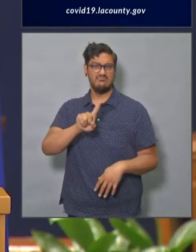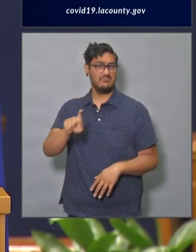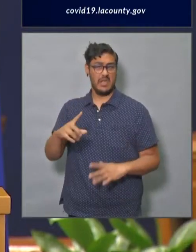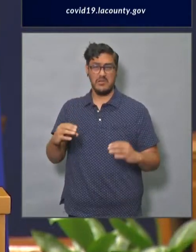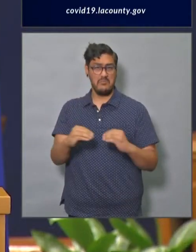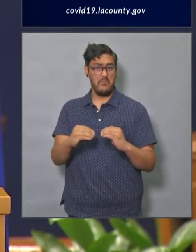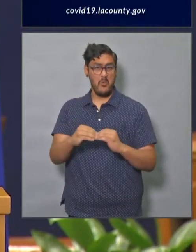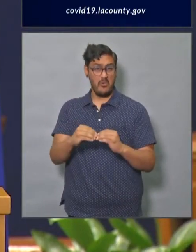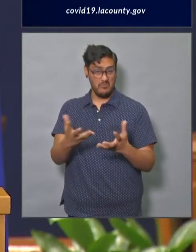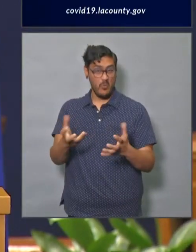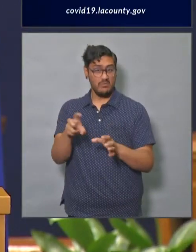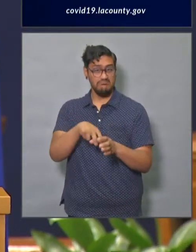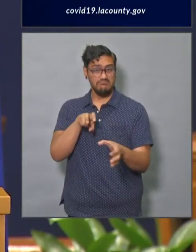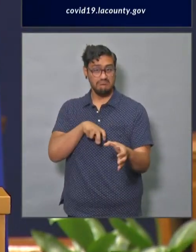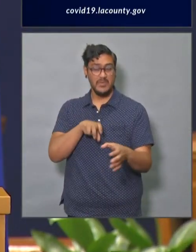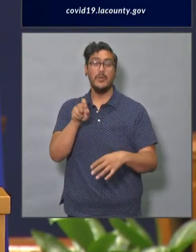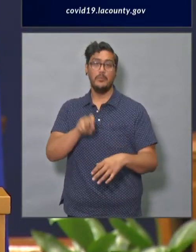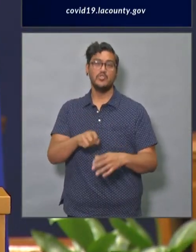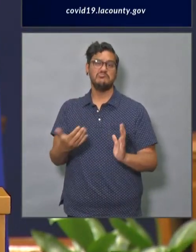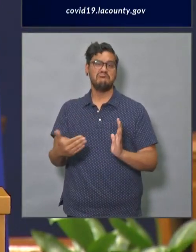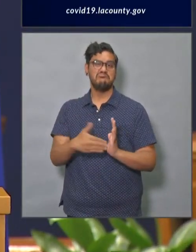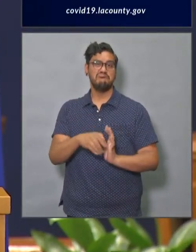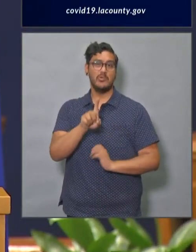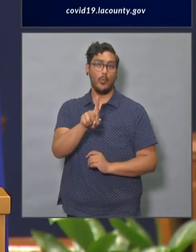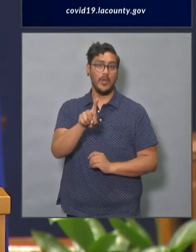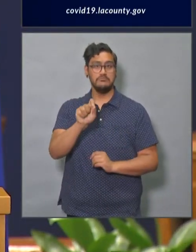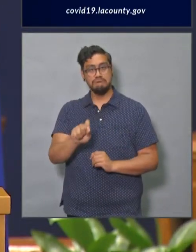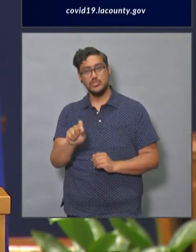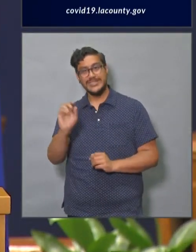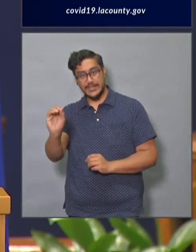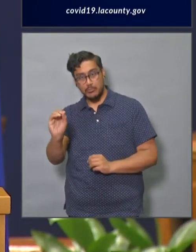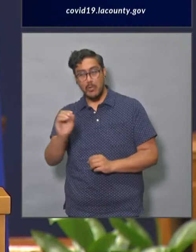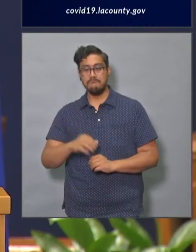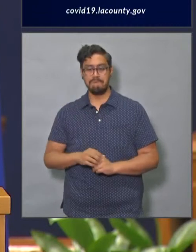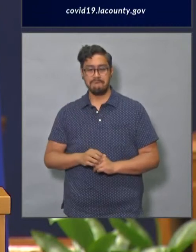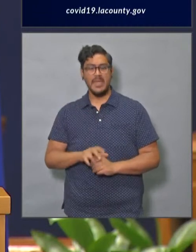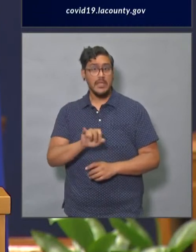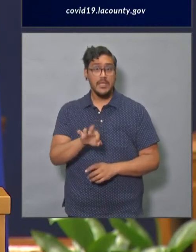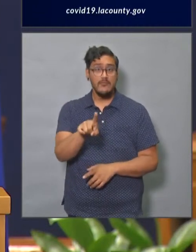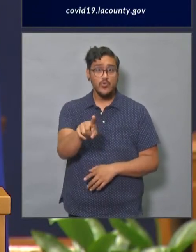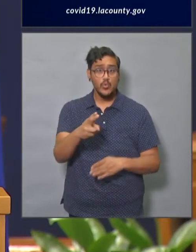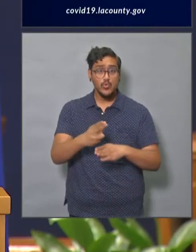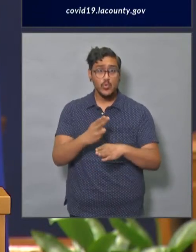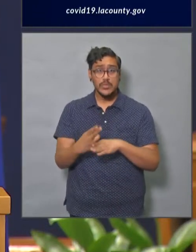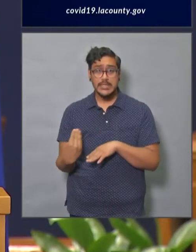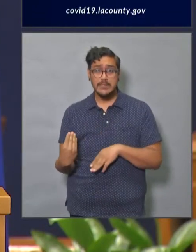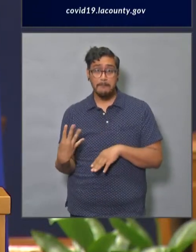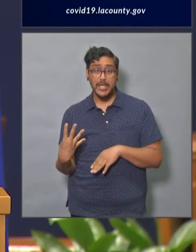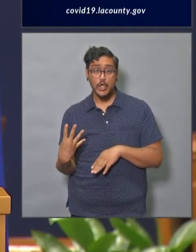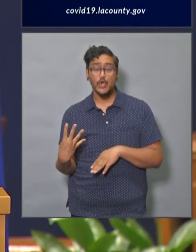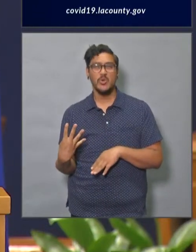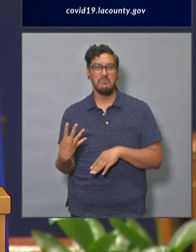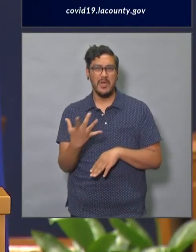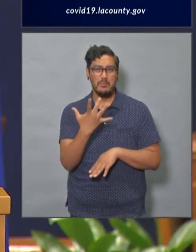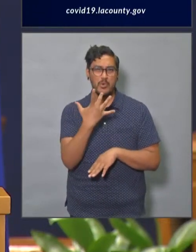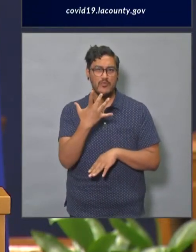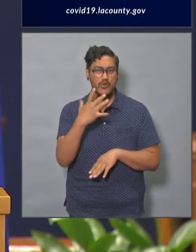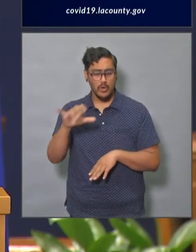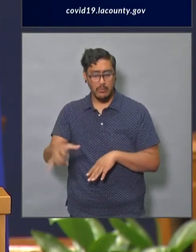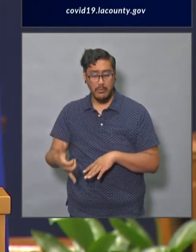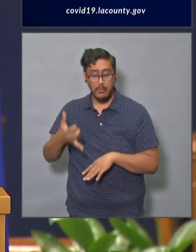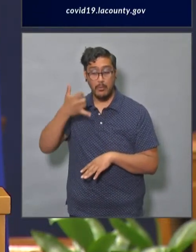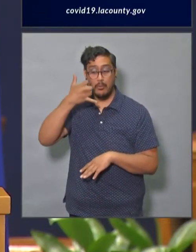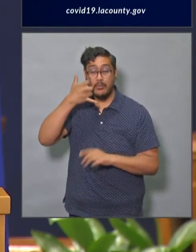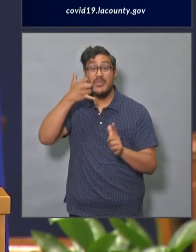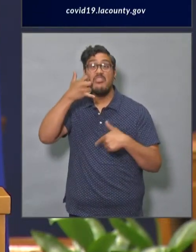by repeating the 1-0 command. And if you are using a speakerphone, please pick up the handset before pressing the